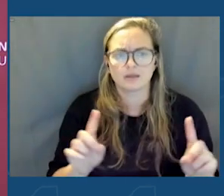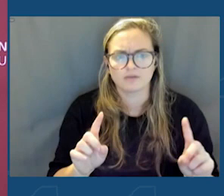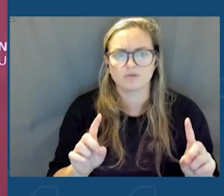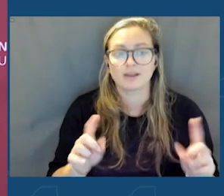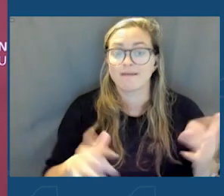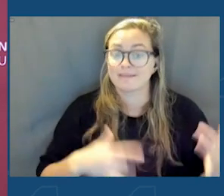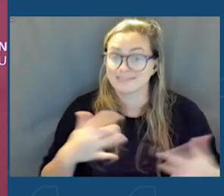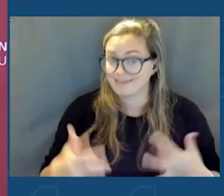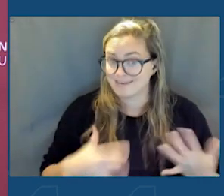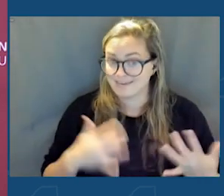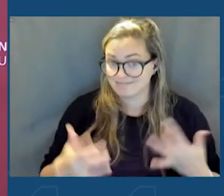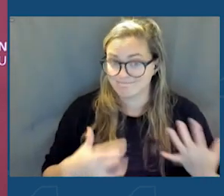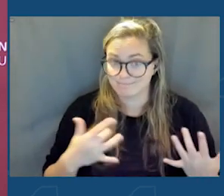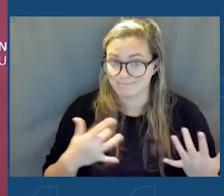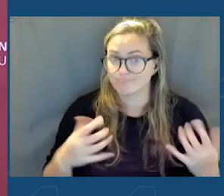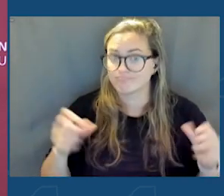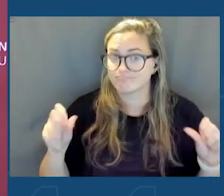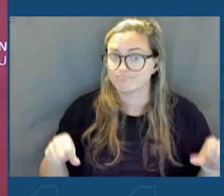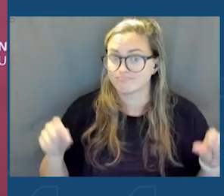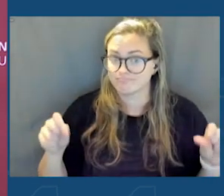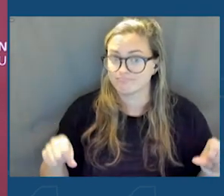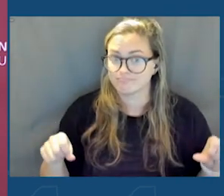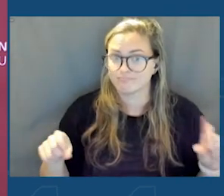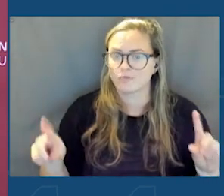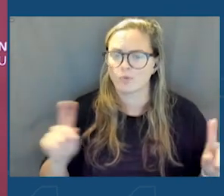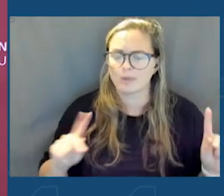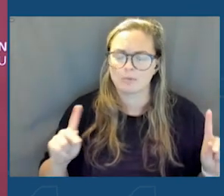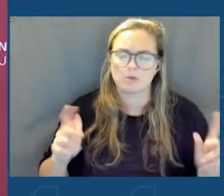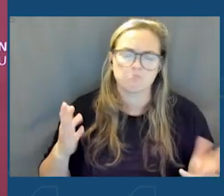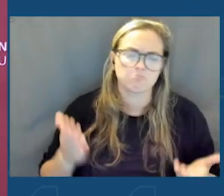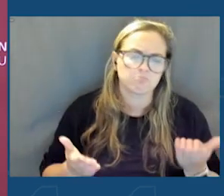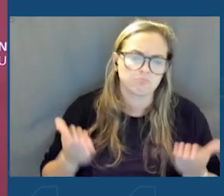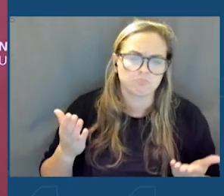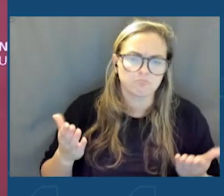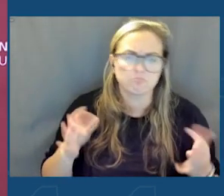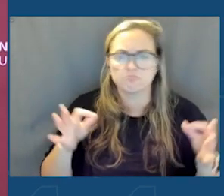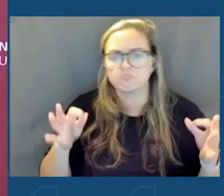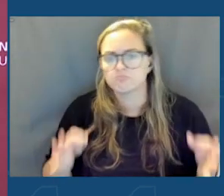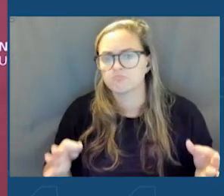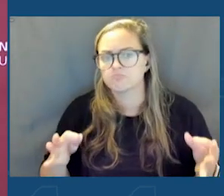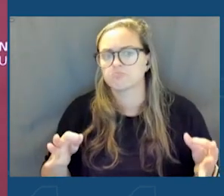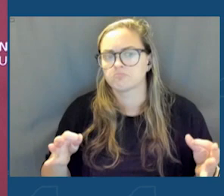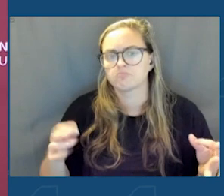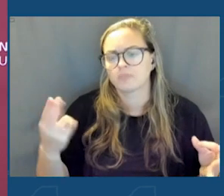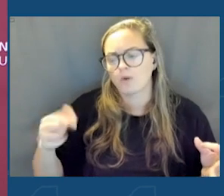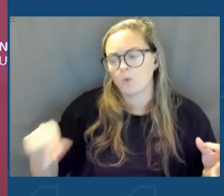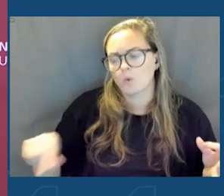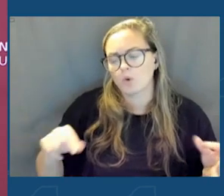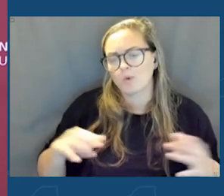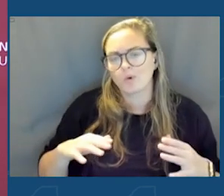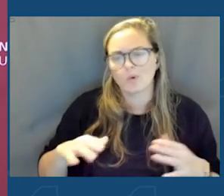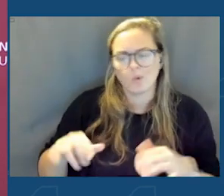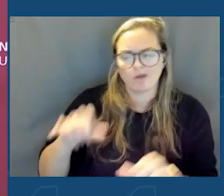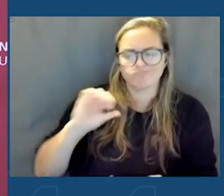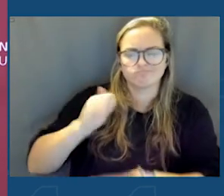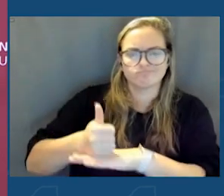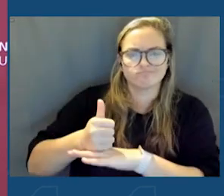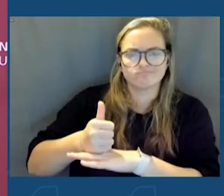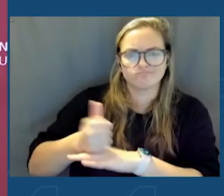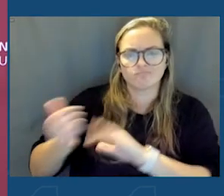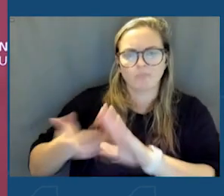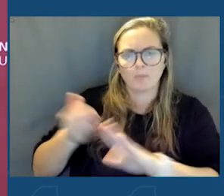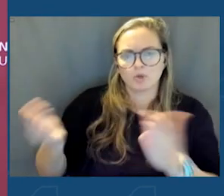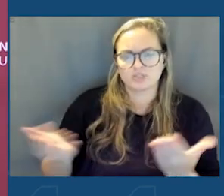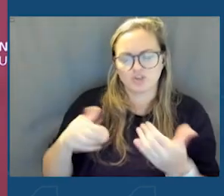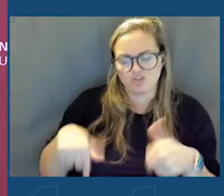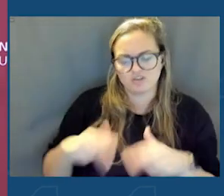exciting possibilities of those that might decide to headquarter or house their operations in this